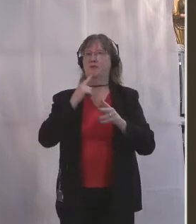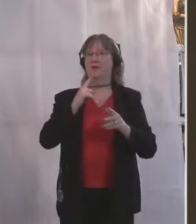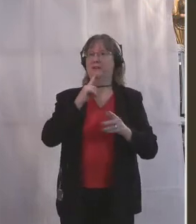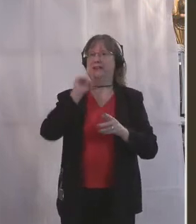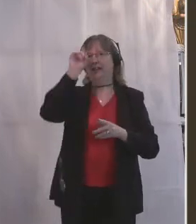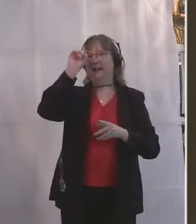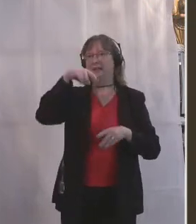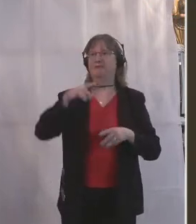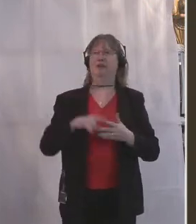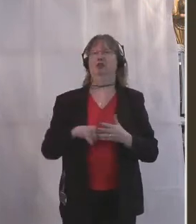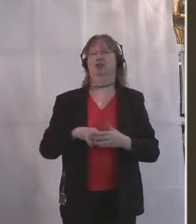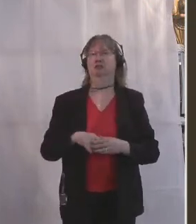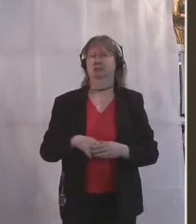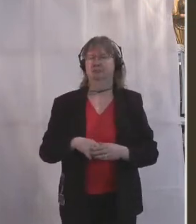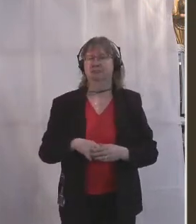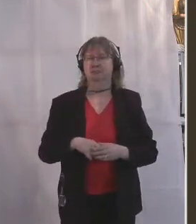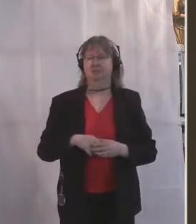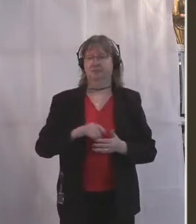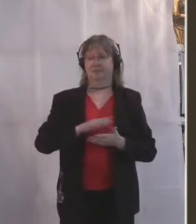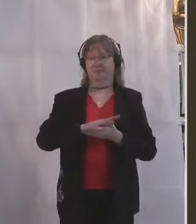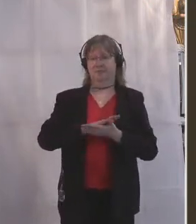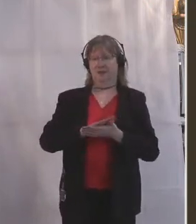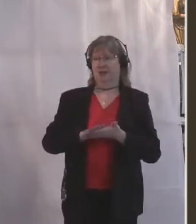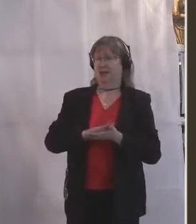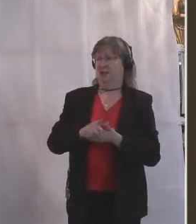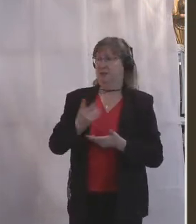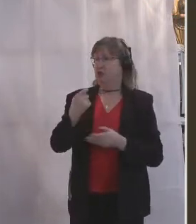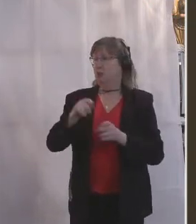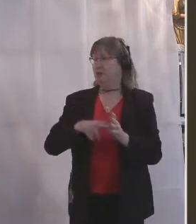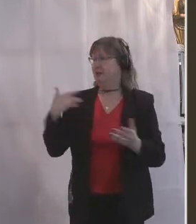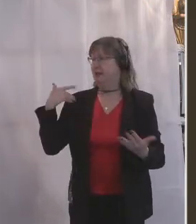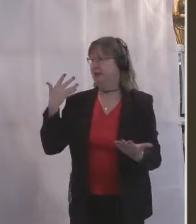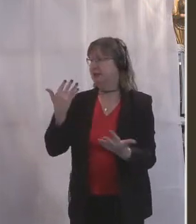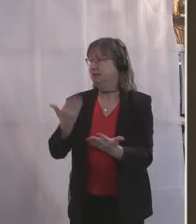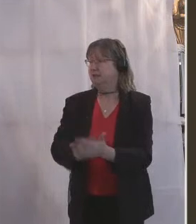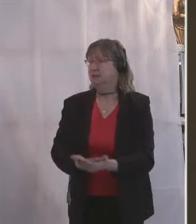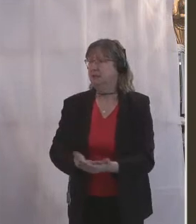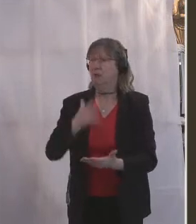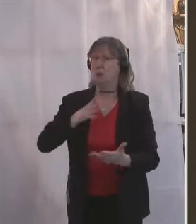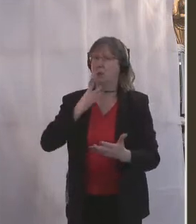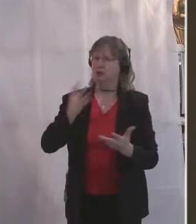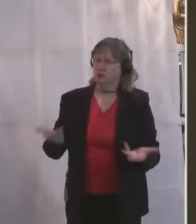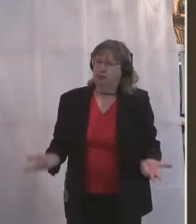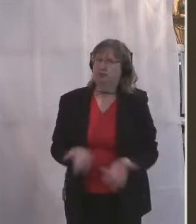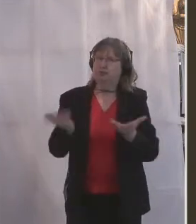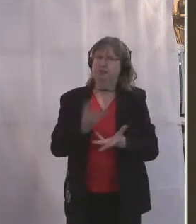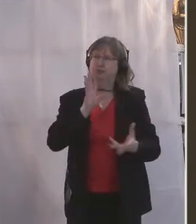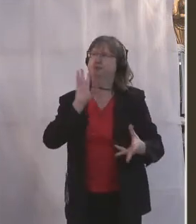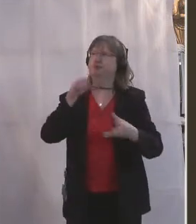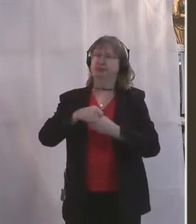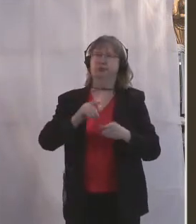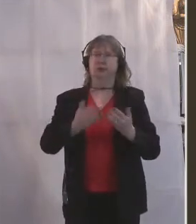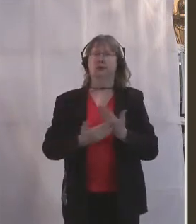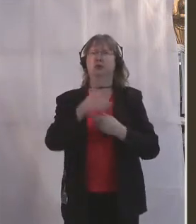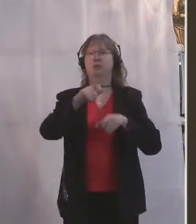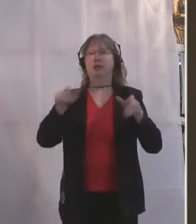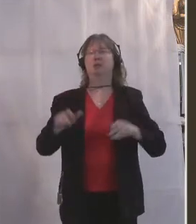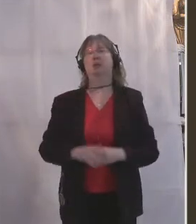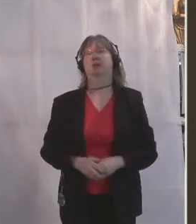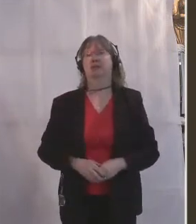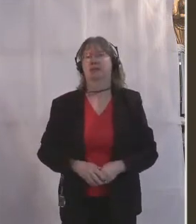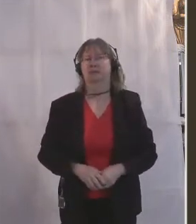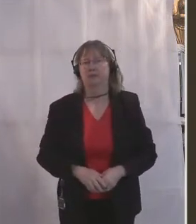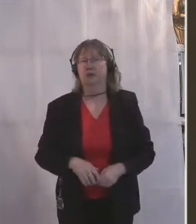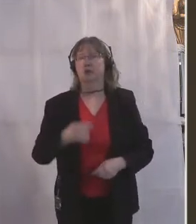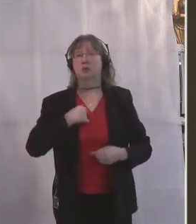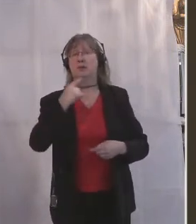that in a way that doesn't just benefit the people who've benefited from the last 20 years of innovation. So yeah, as my kids say, basically I just say